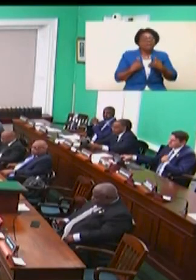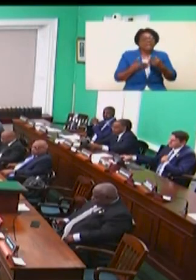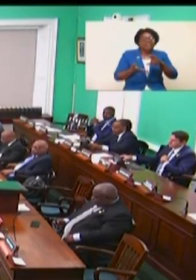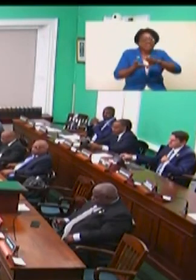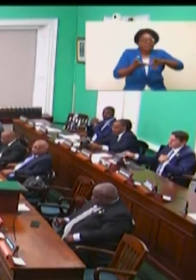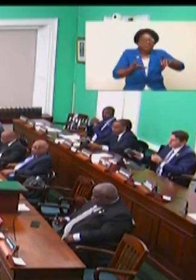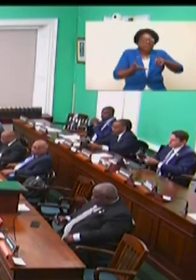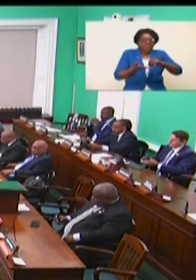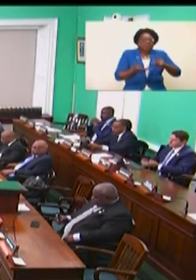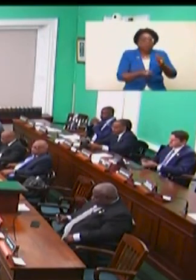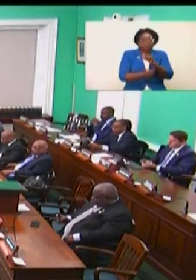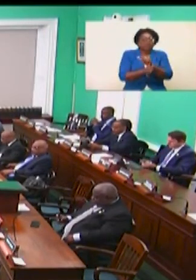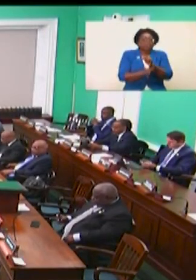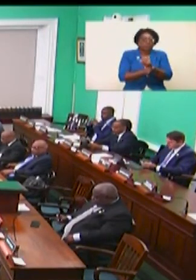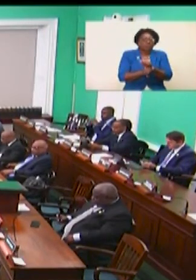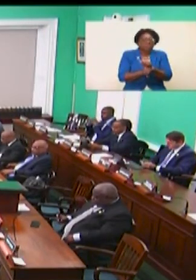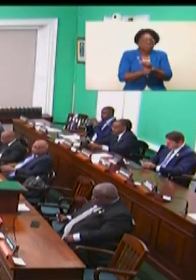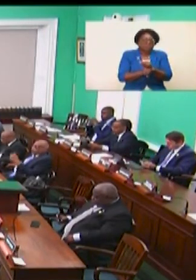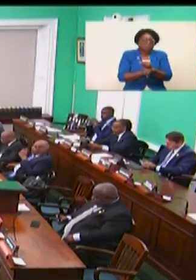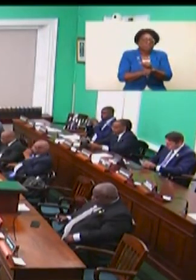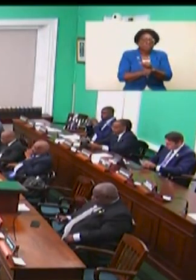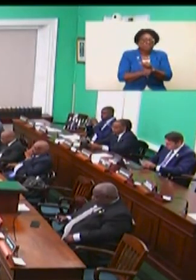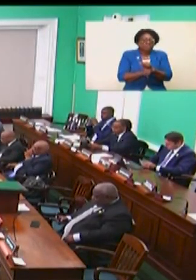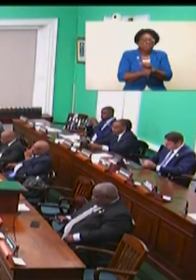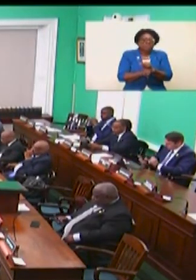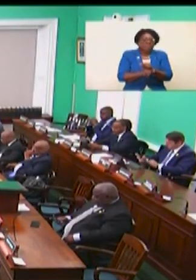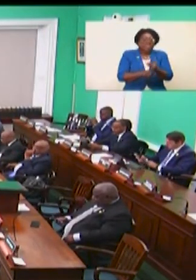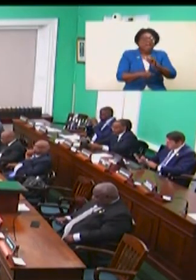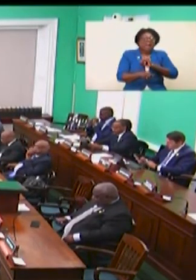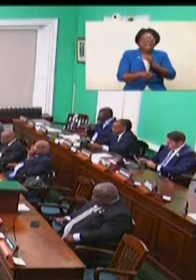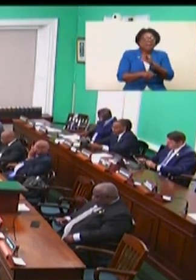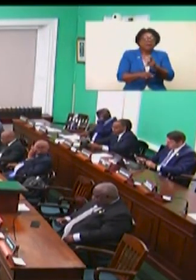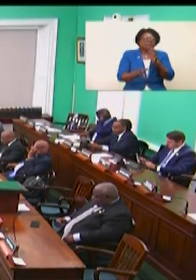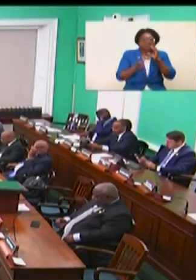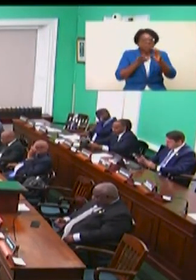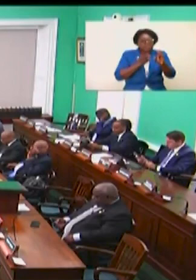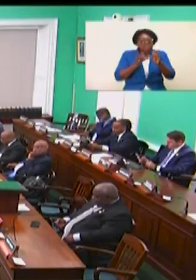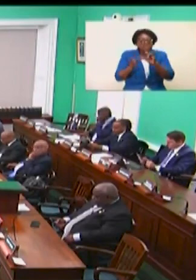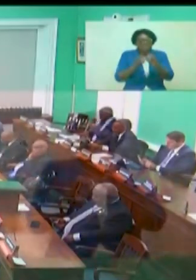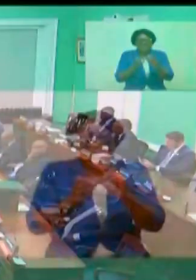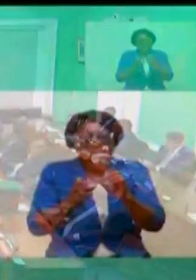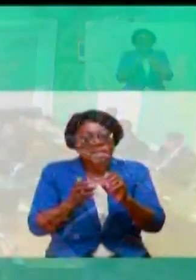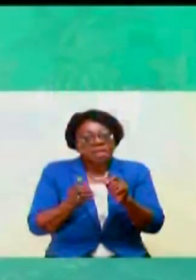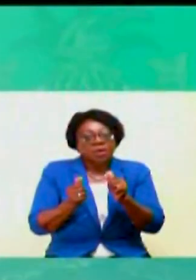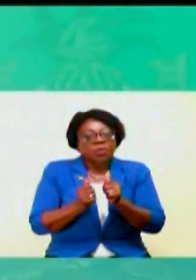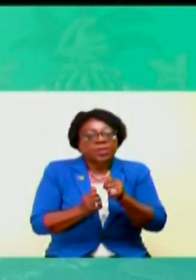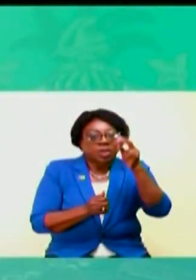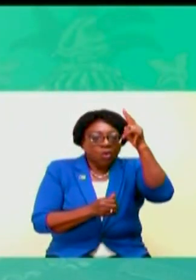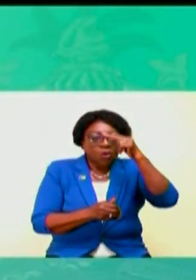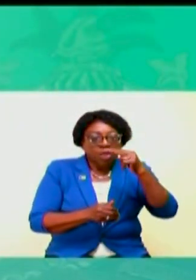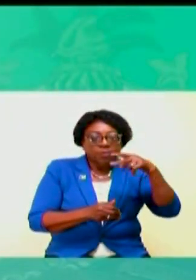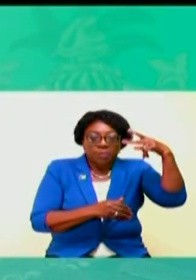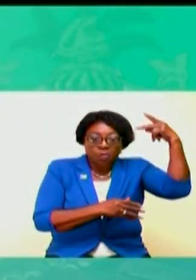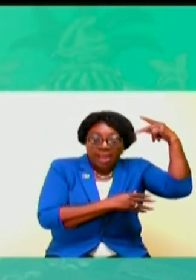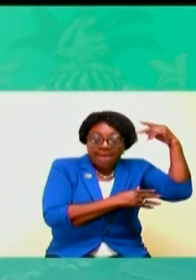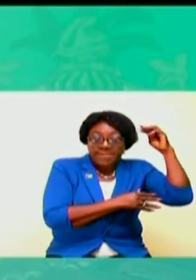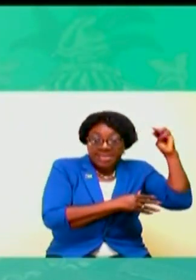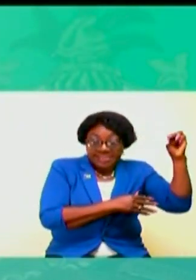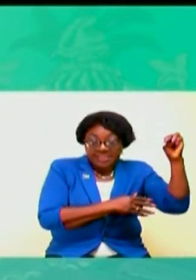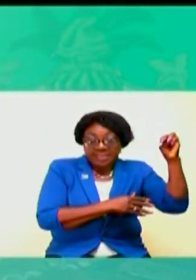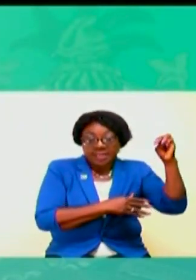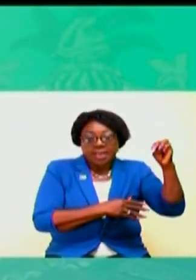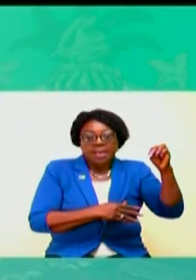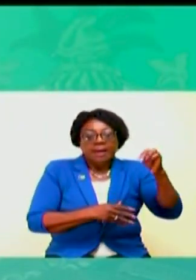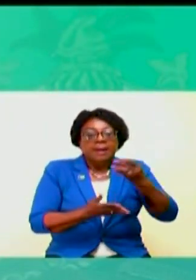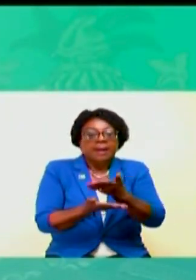incorporation. Mr. Deputy Speaker, I have consulted and collaborated with the Honorable Prime Minister, my cabinet,